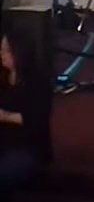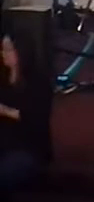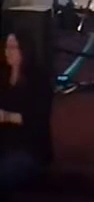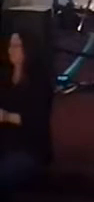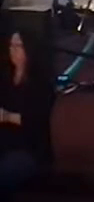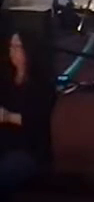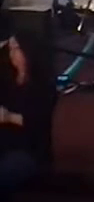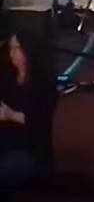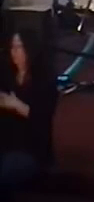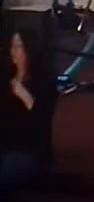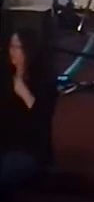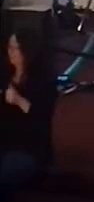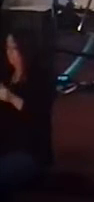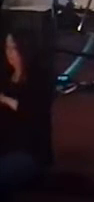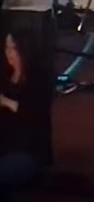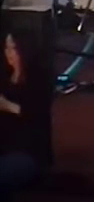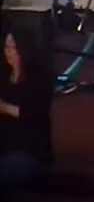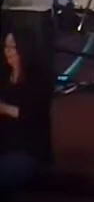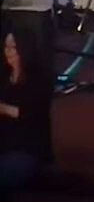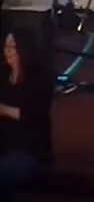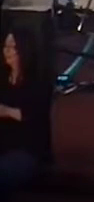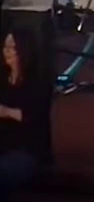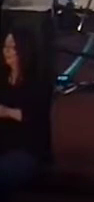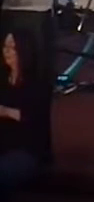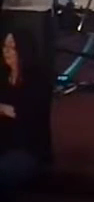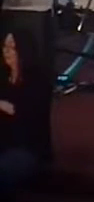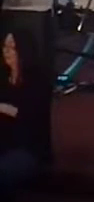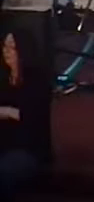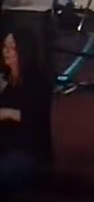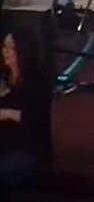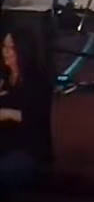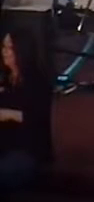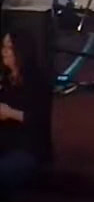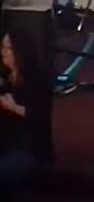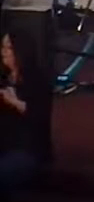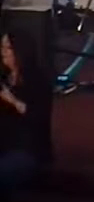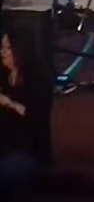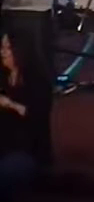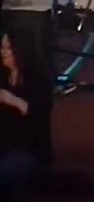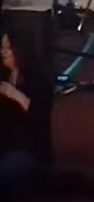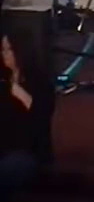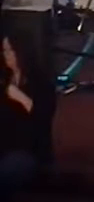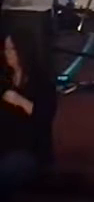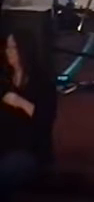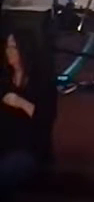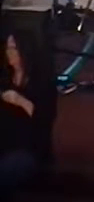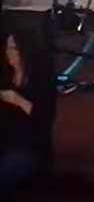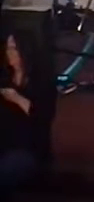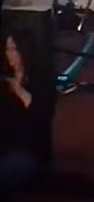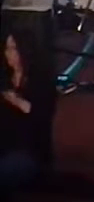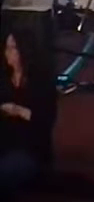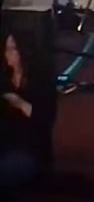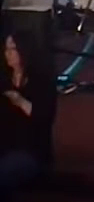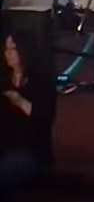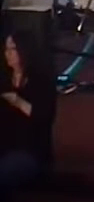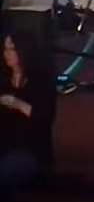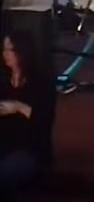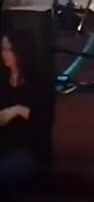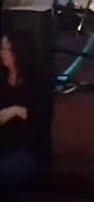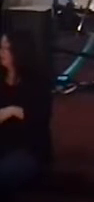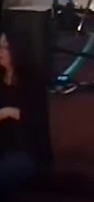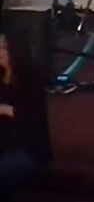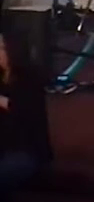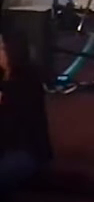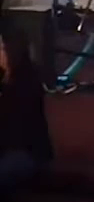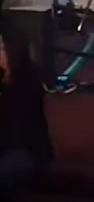getting baptized placed judgment on her unbaptized friend. She knew that claiming to follow Jesus placed